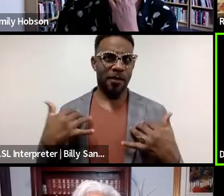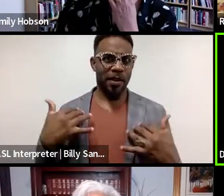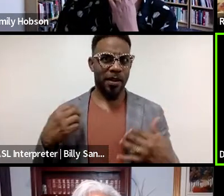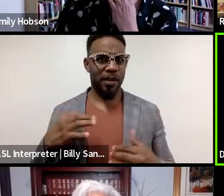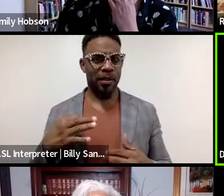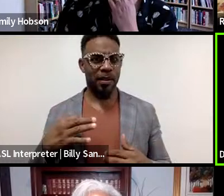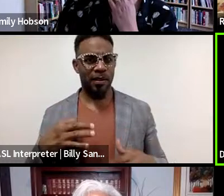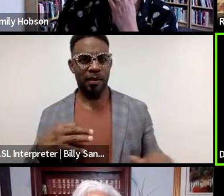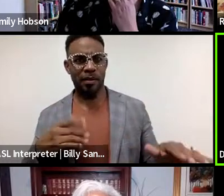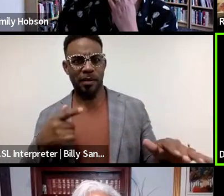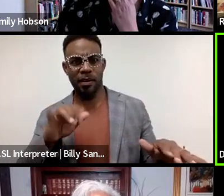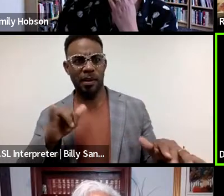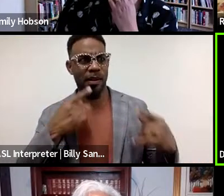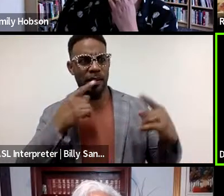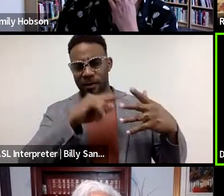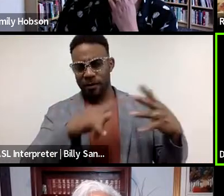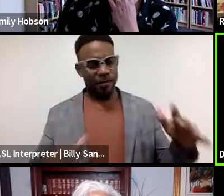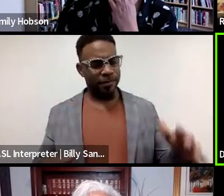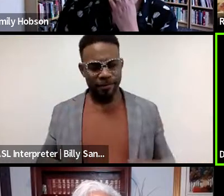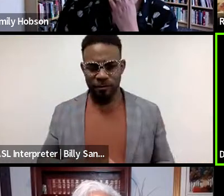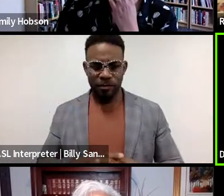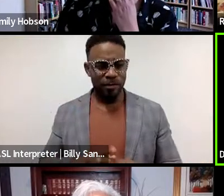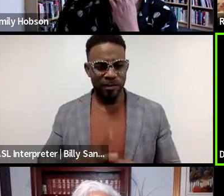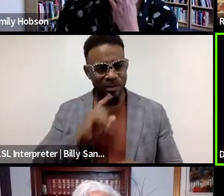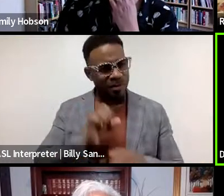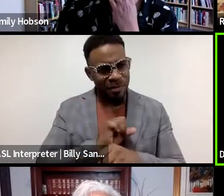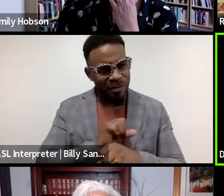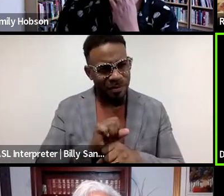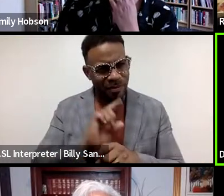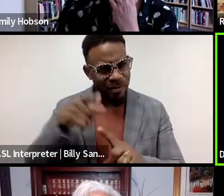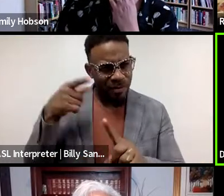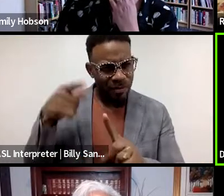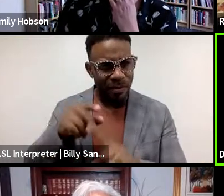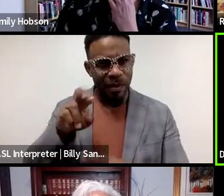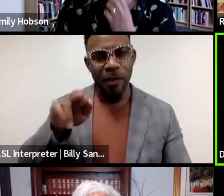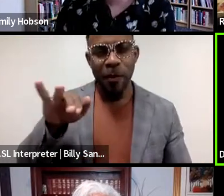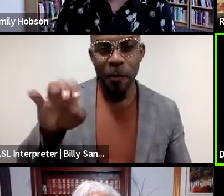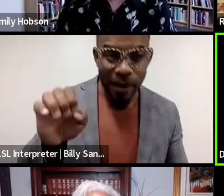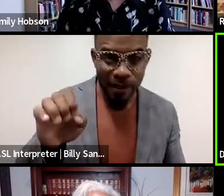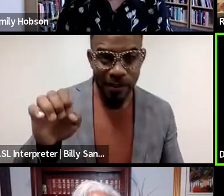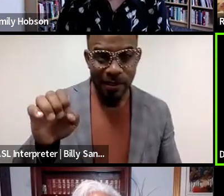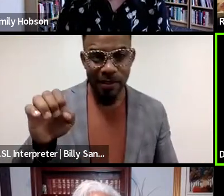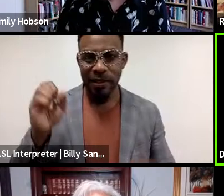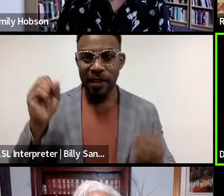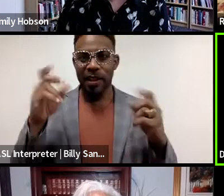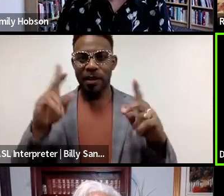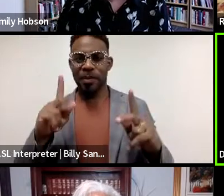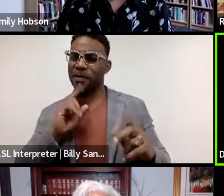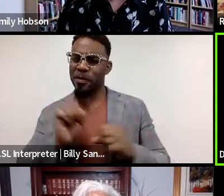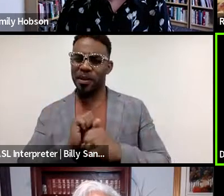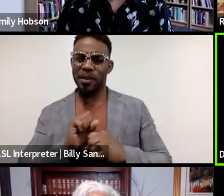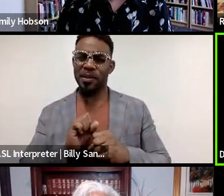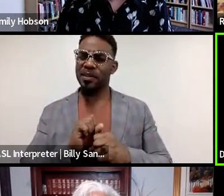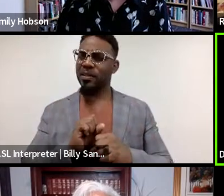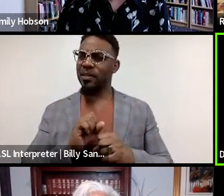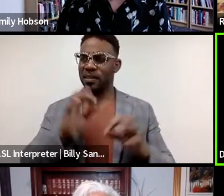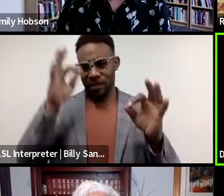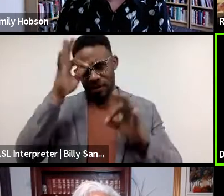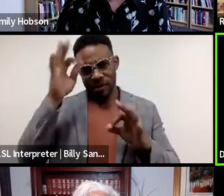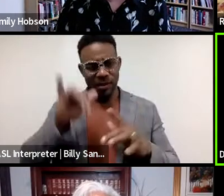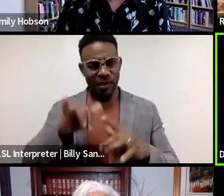you know, gays, et cetera, et cetera. But really it was all about race. And a lot of people don't really know this, but